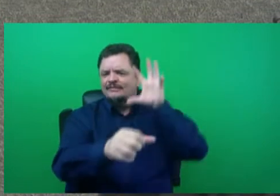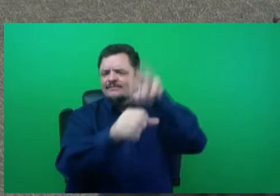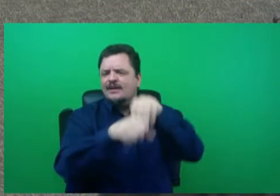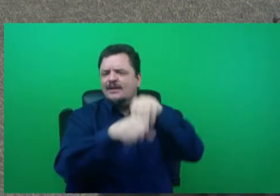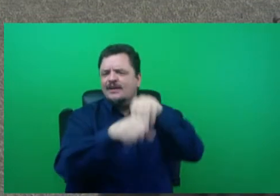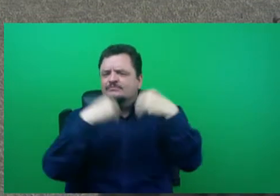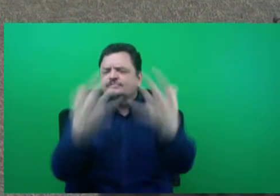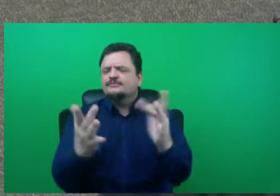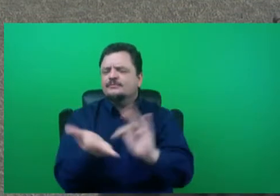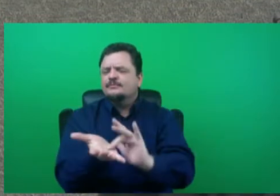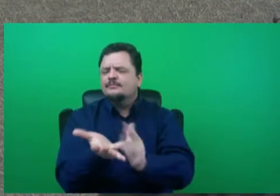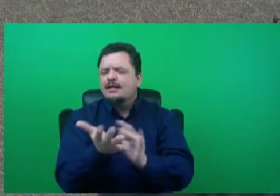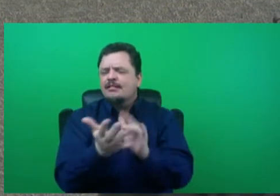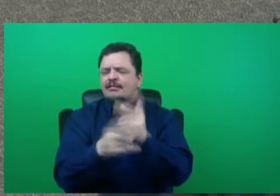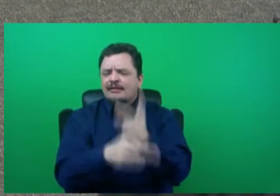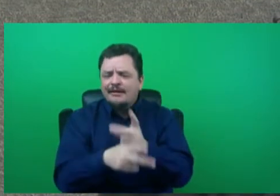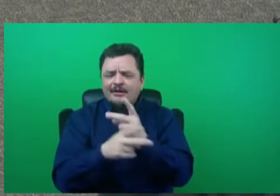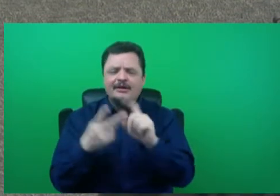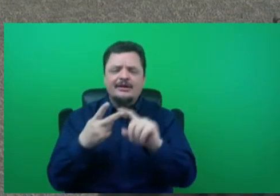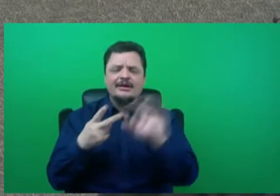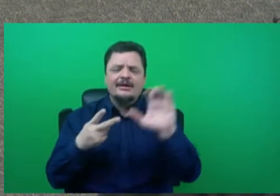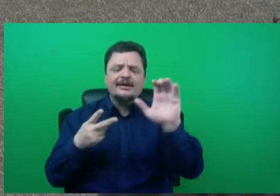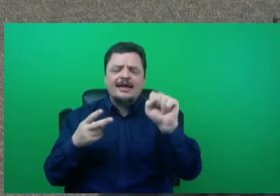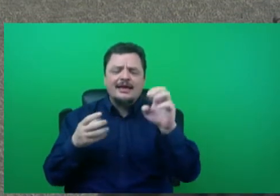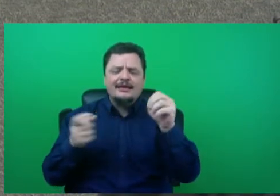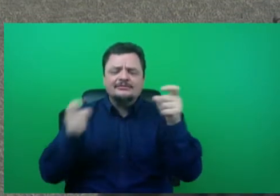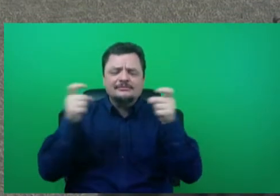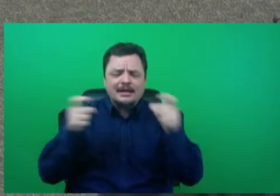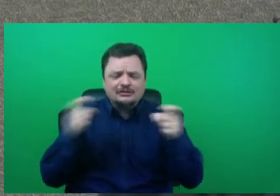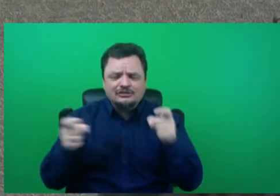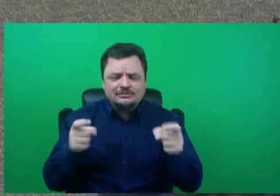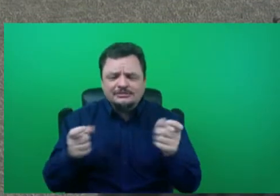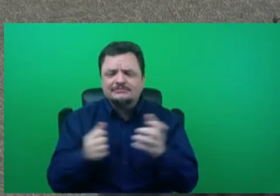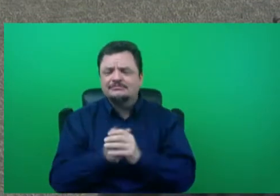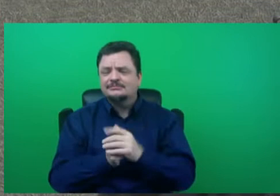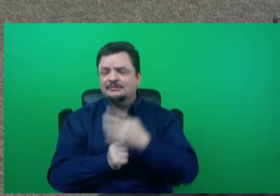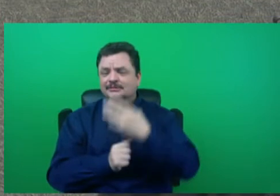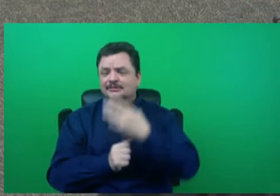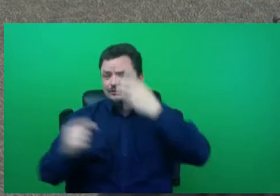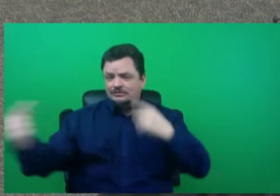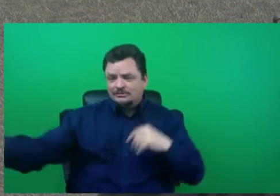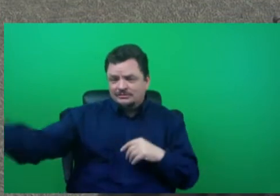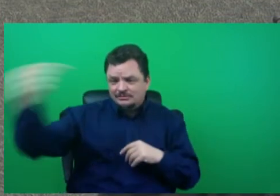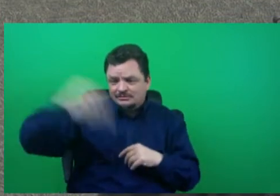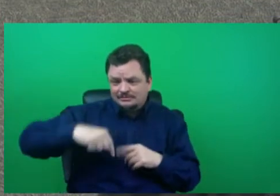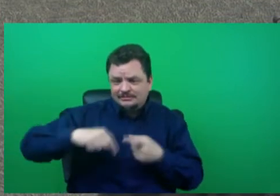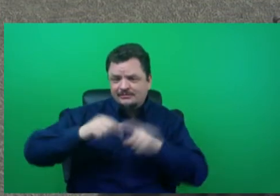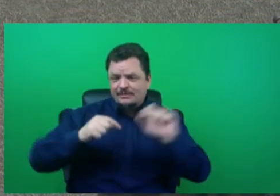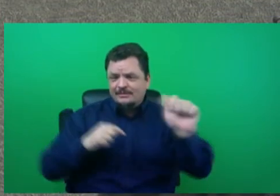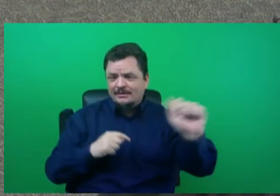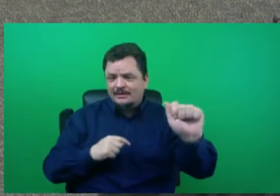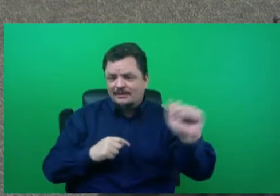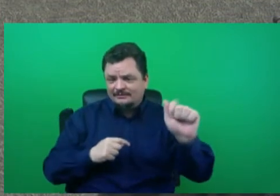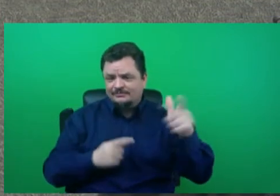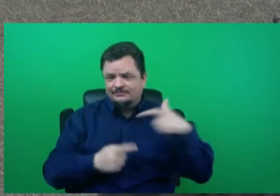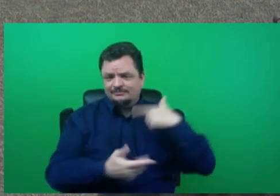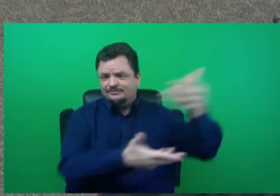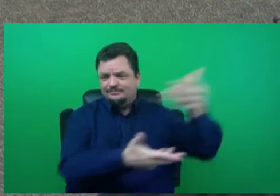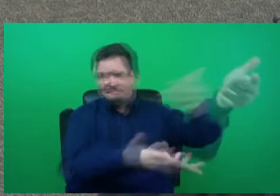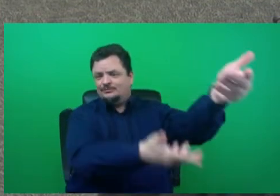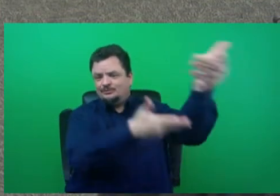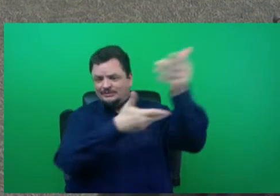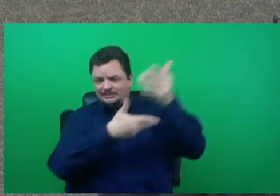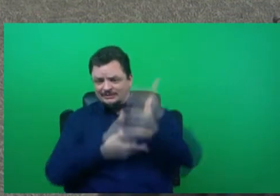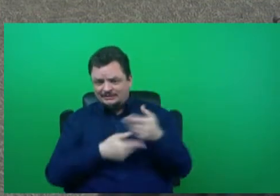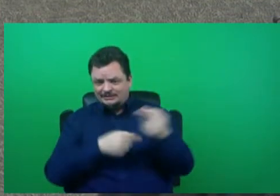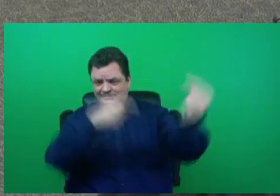resettlement services to incoming refugees, in particular from Afghanistan, as we welcome these folks into our community. So again, thank you to all the nurses that I